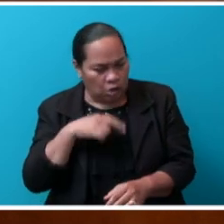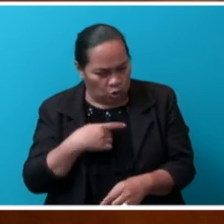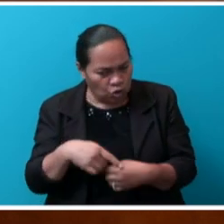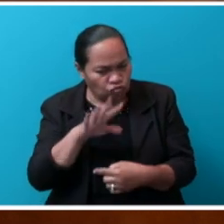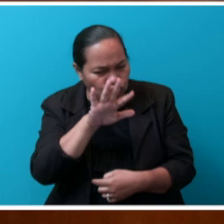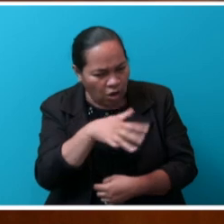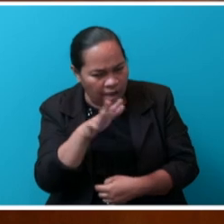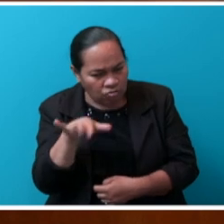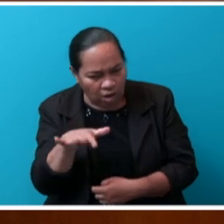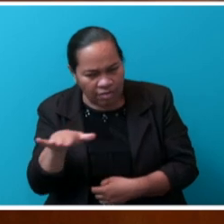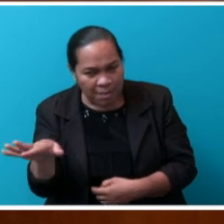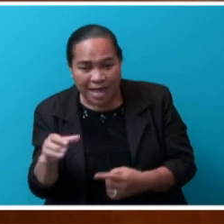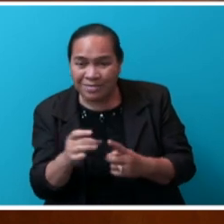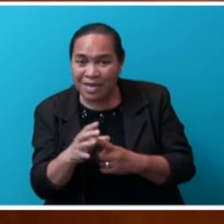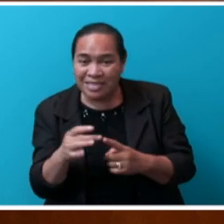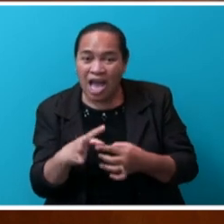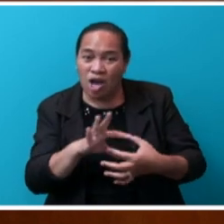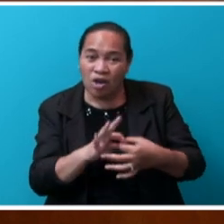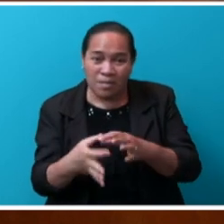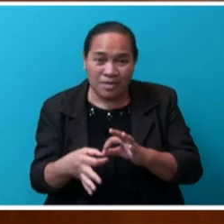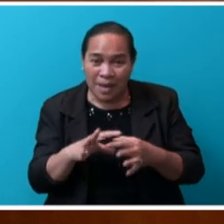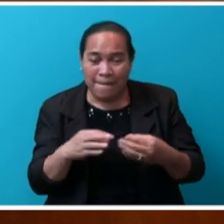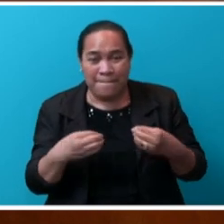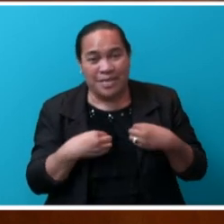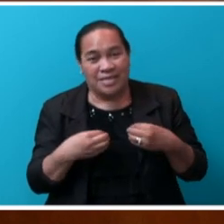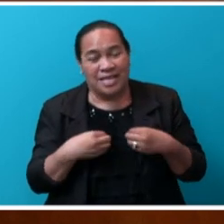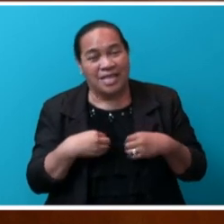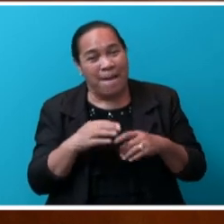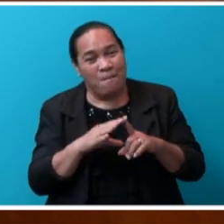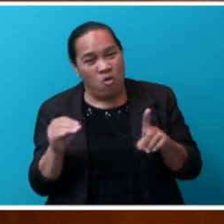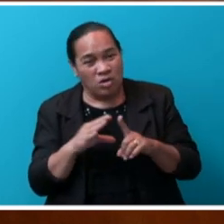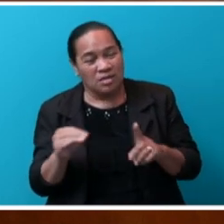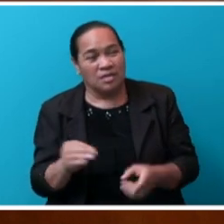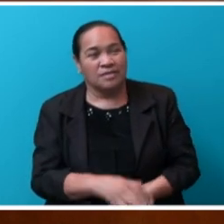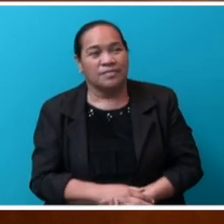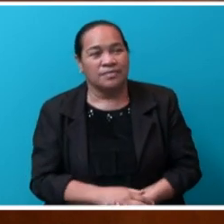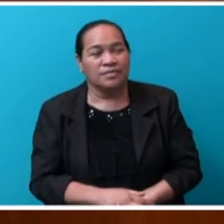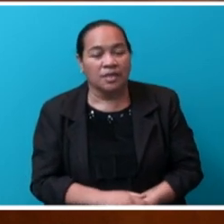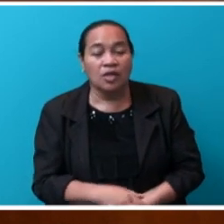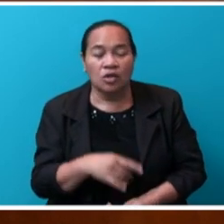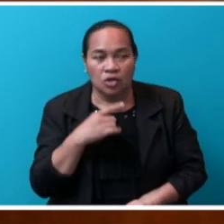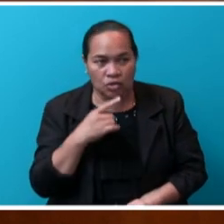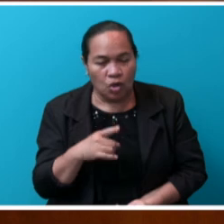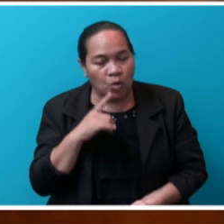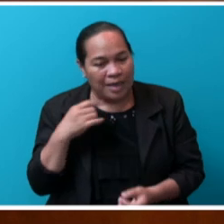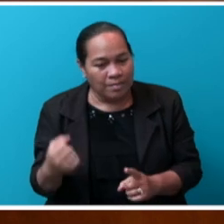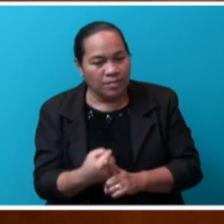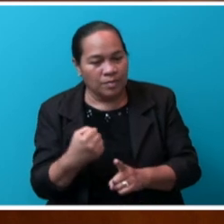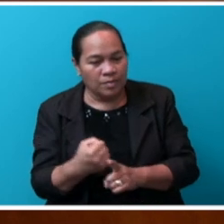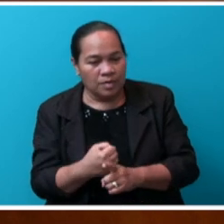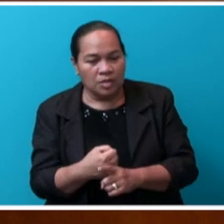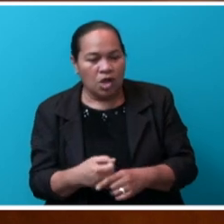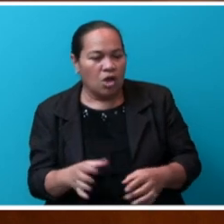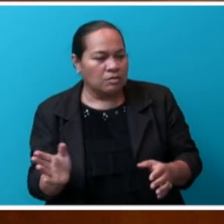the cooperative business model, deeply rooted in our Tokay concept of Solidarity, promoting collective ownership